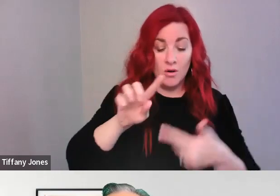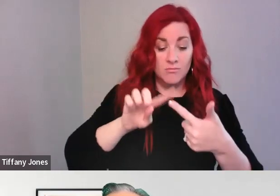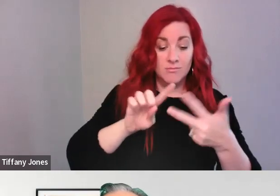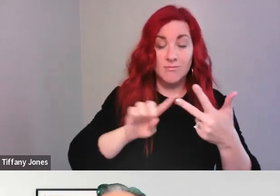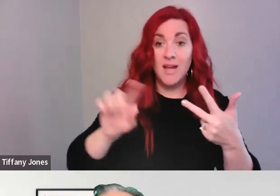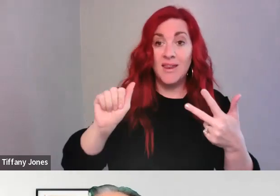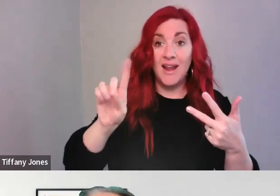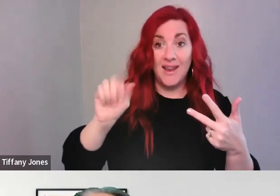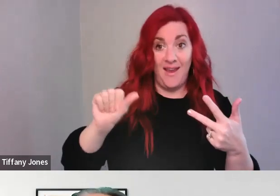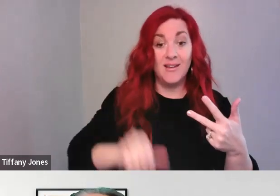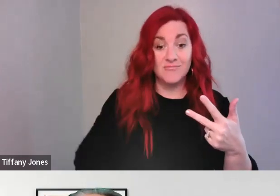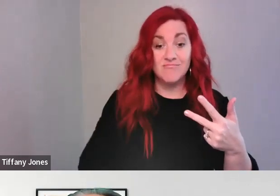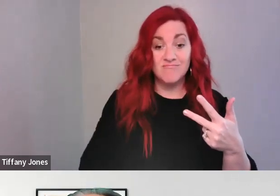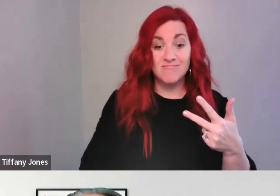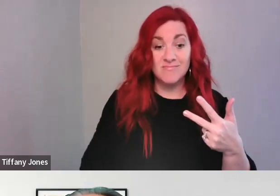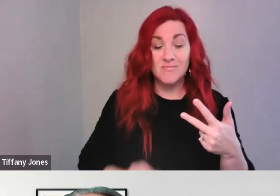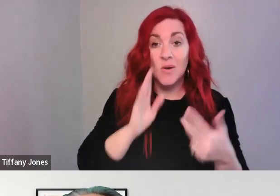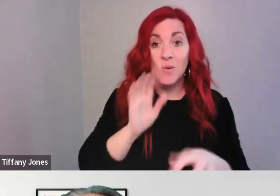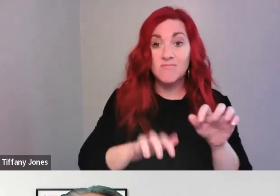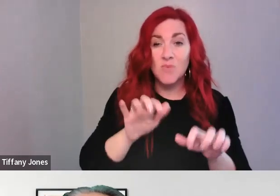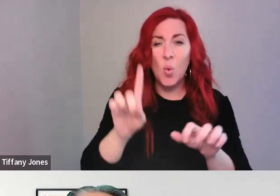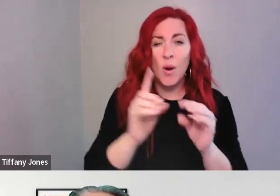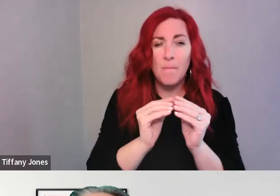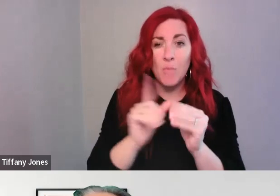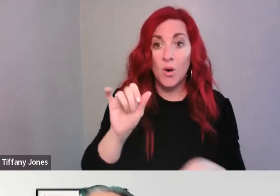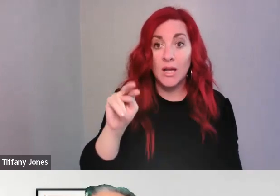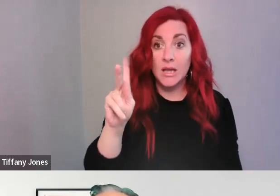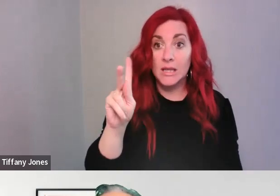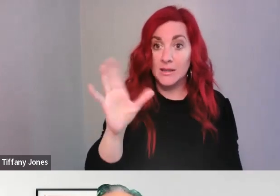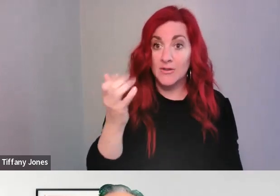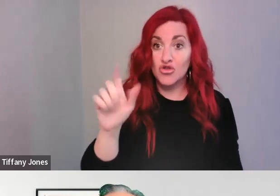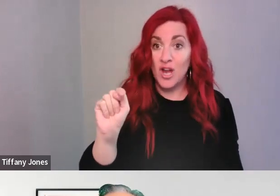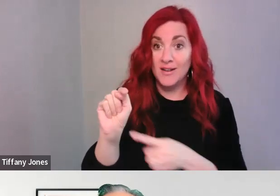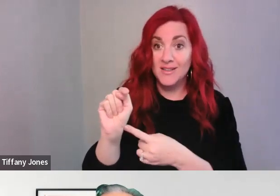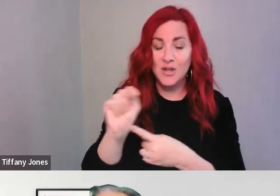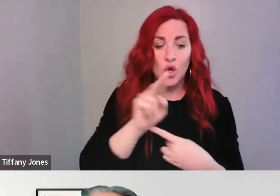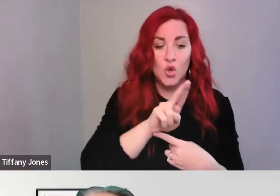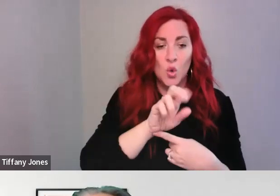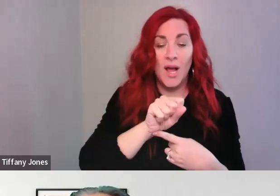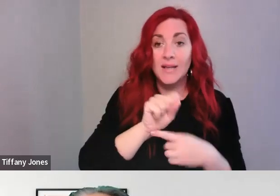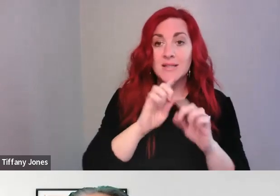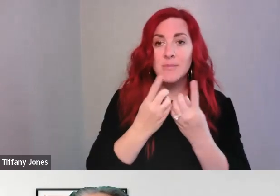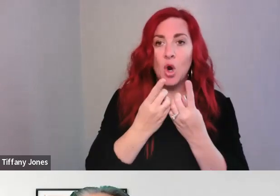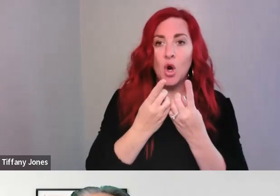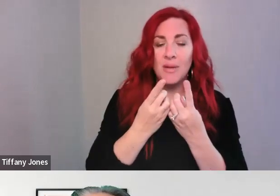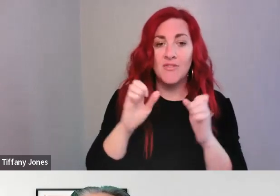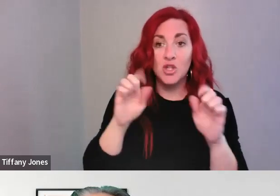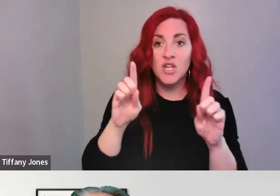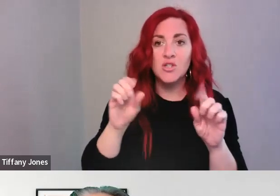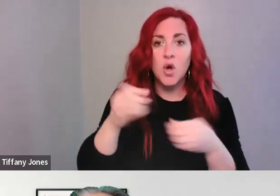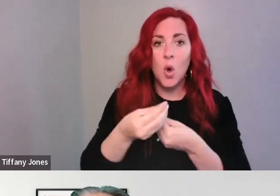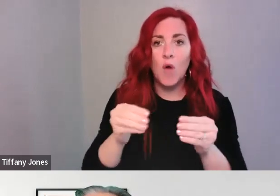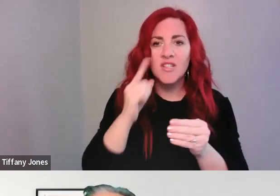I'm going to share in the chat again one more link. This is to the US Department of Education's Office for Civil